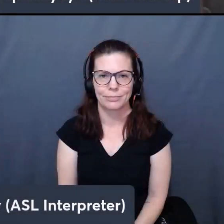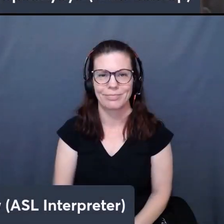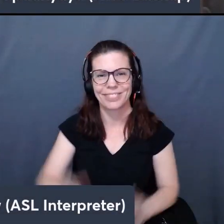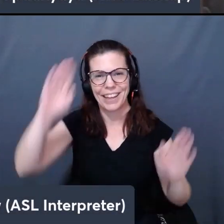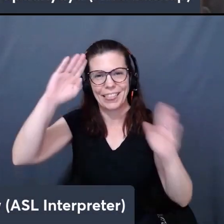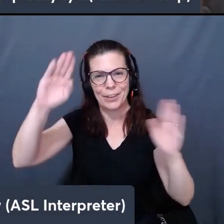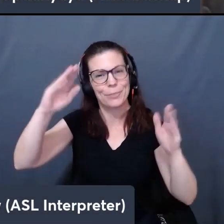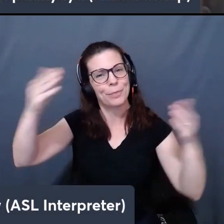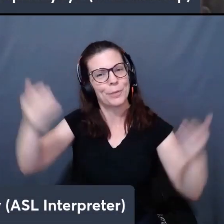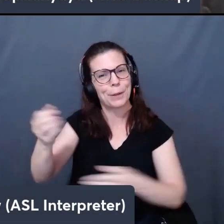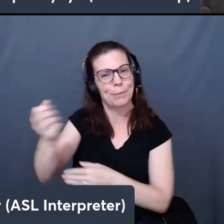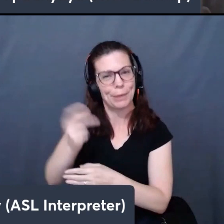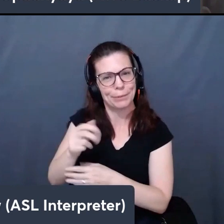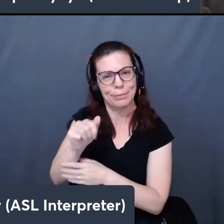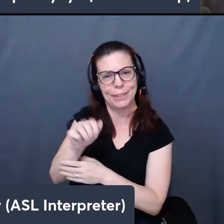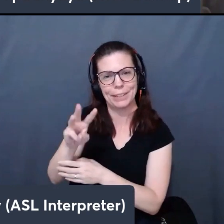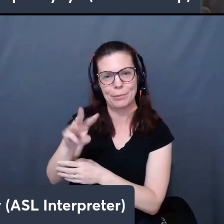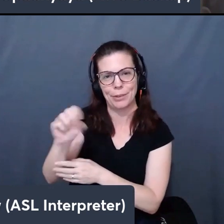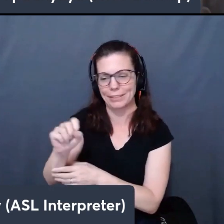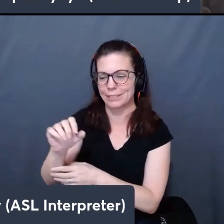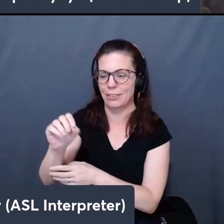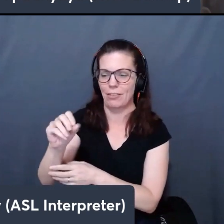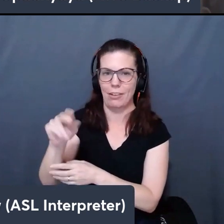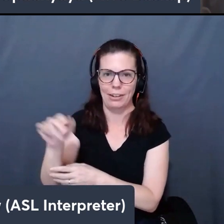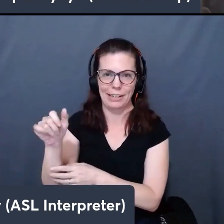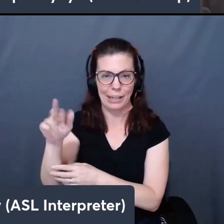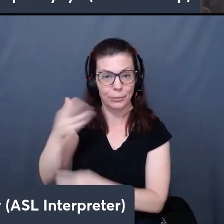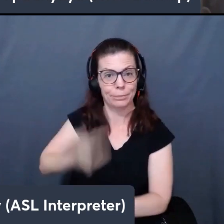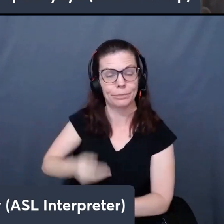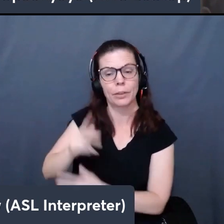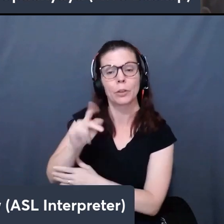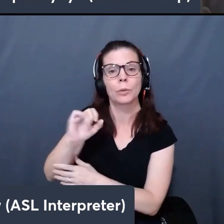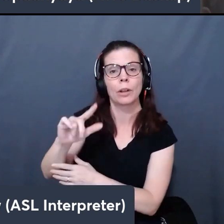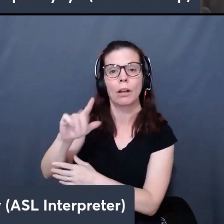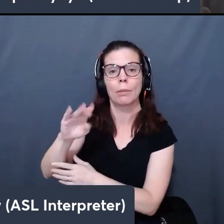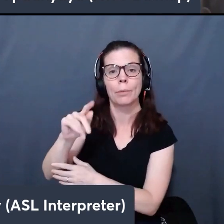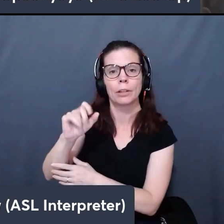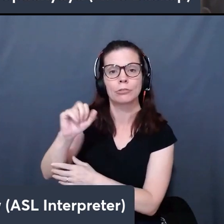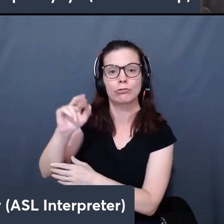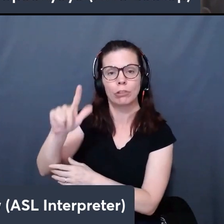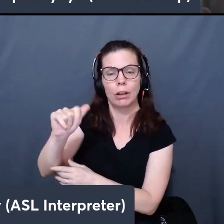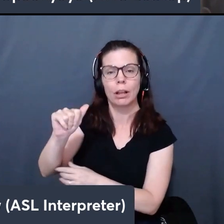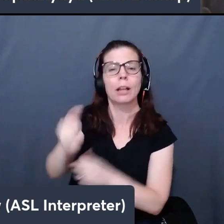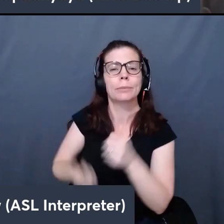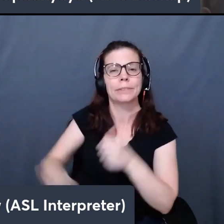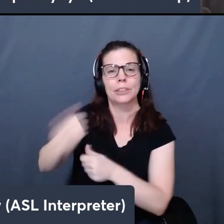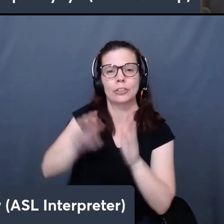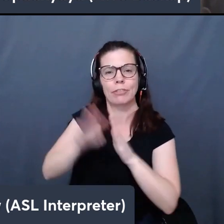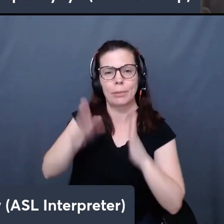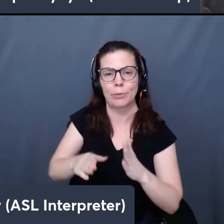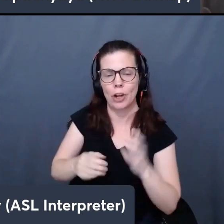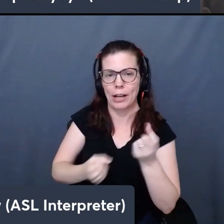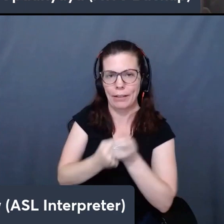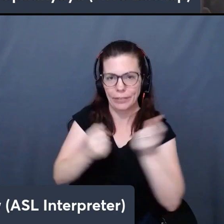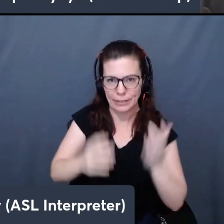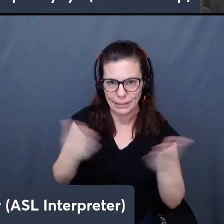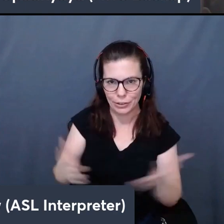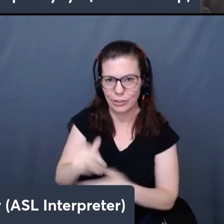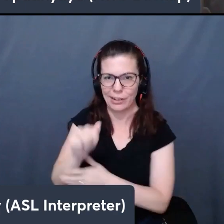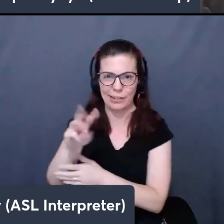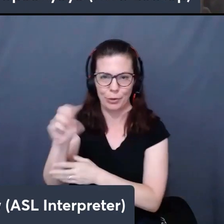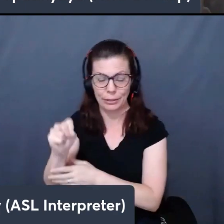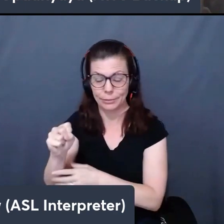Hi, everyone. Welcome back to AWS On Air. My name is Kunal Batra. I'm a senior developer advocate here at AWS. I'm joined by one